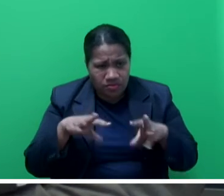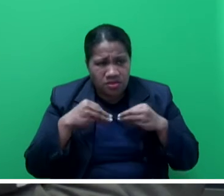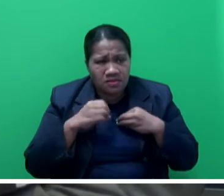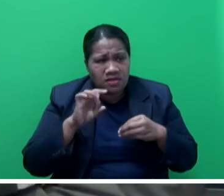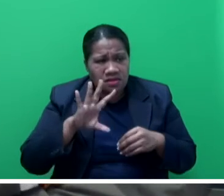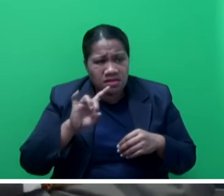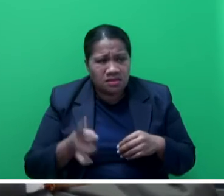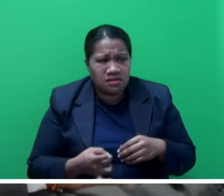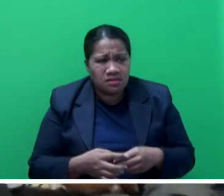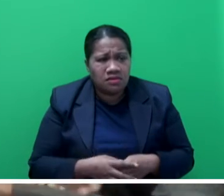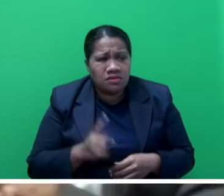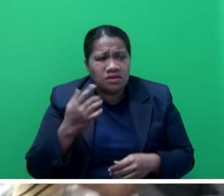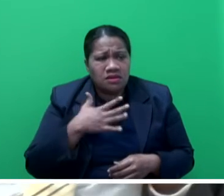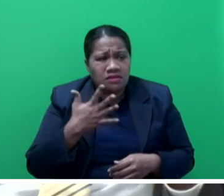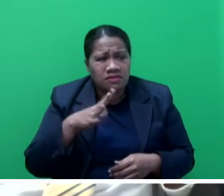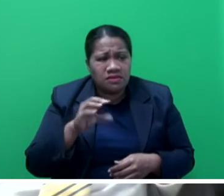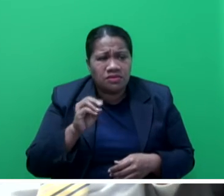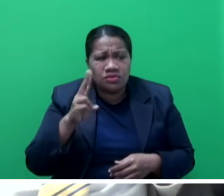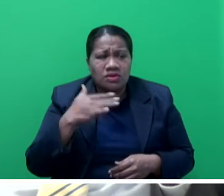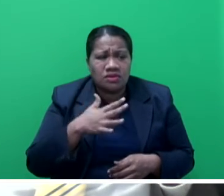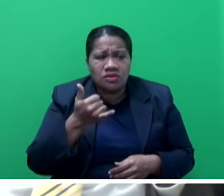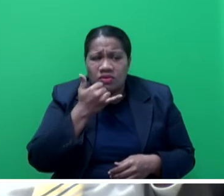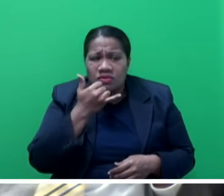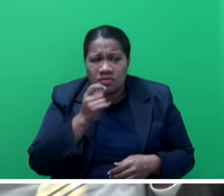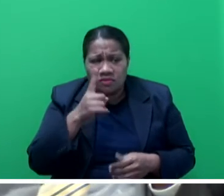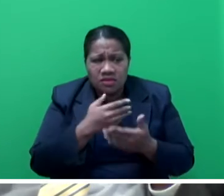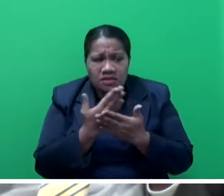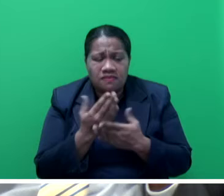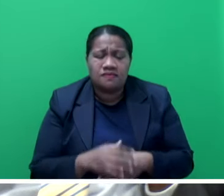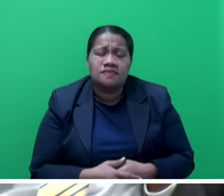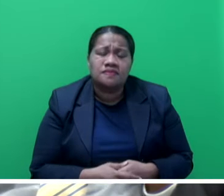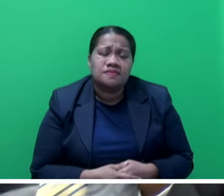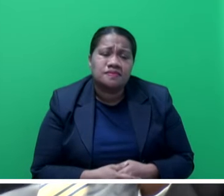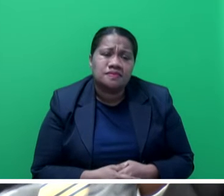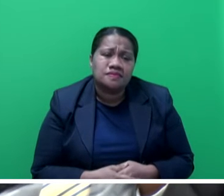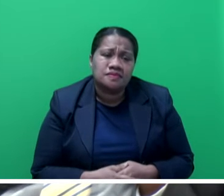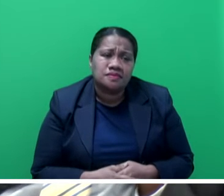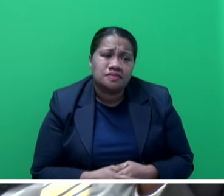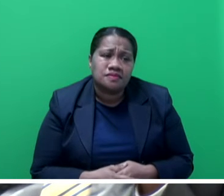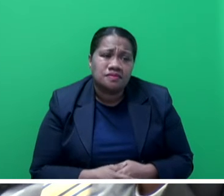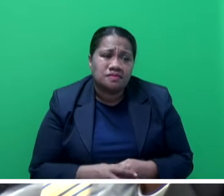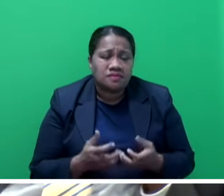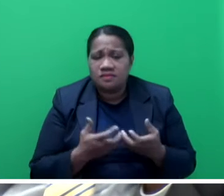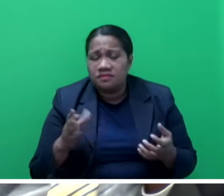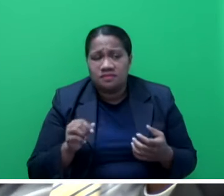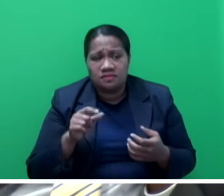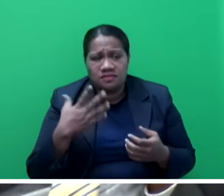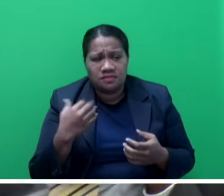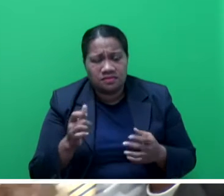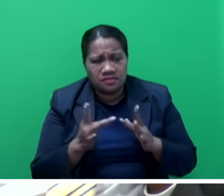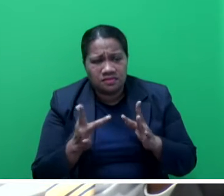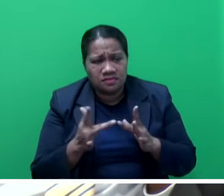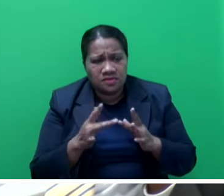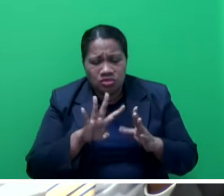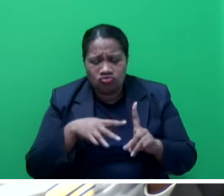averaging 150 to 200 calls per day in the initial phases. Apart from that, we have our contact